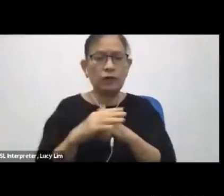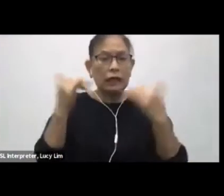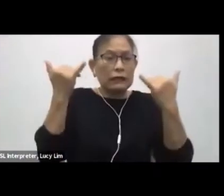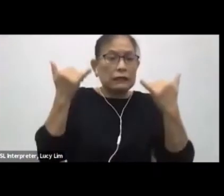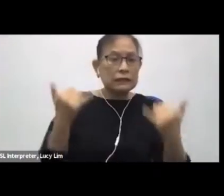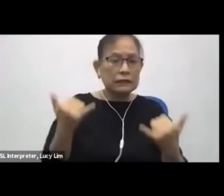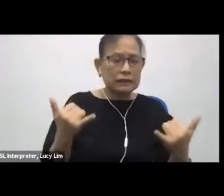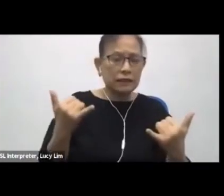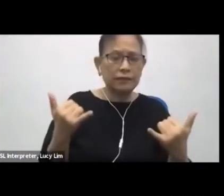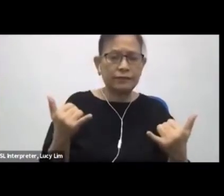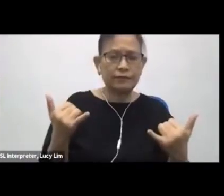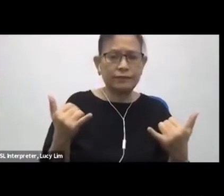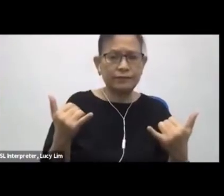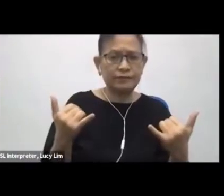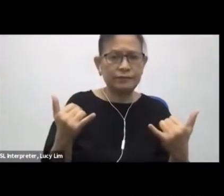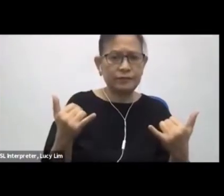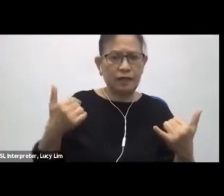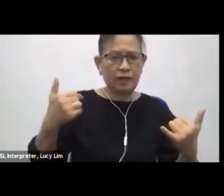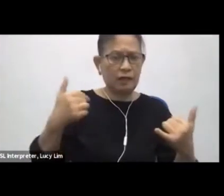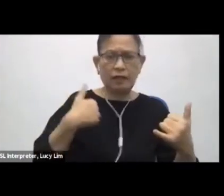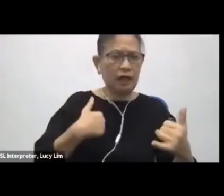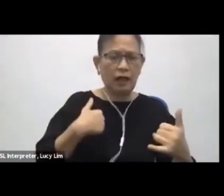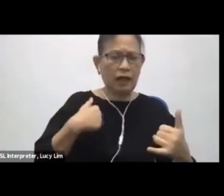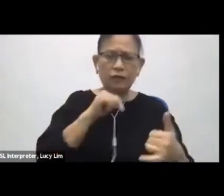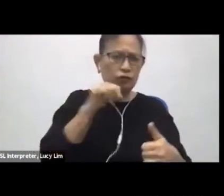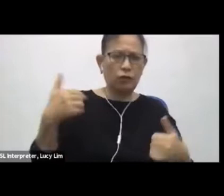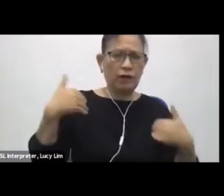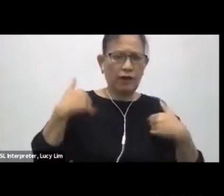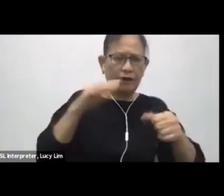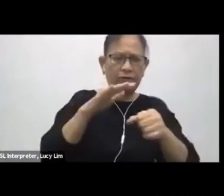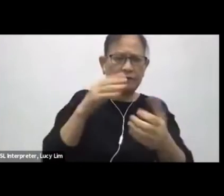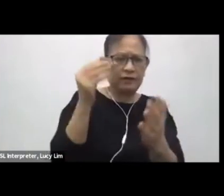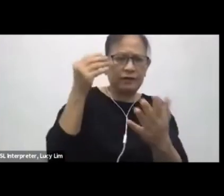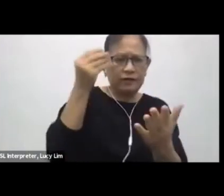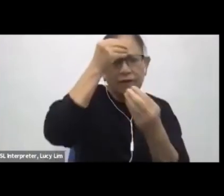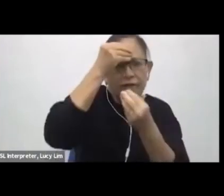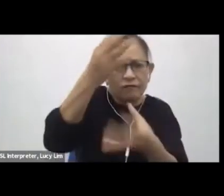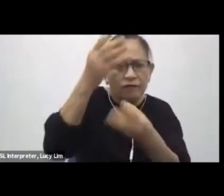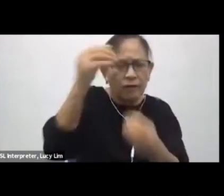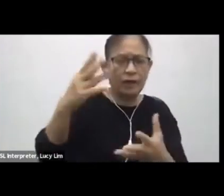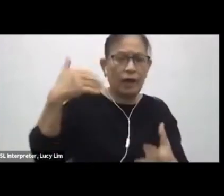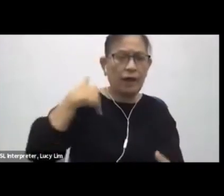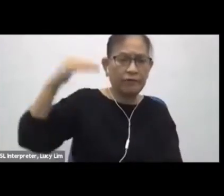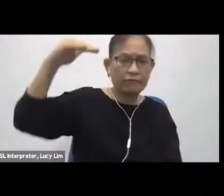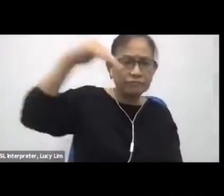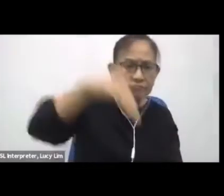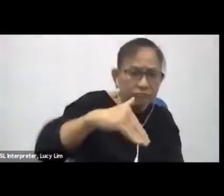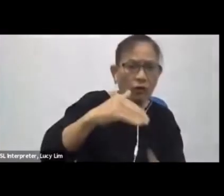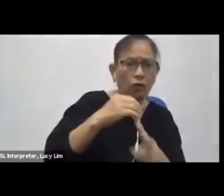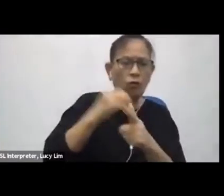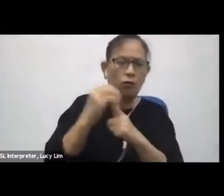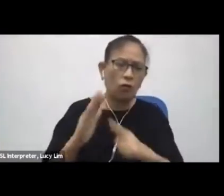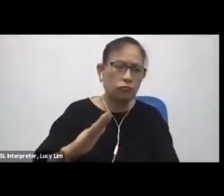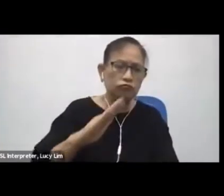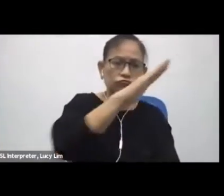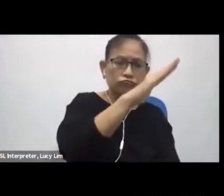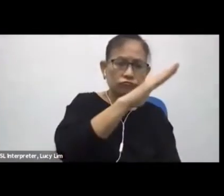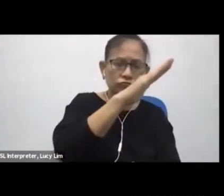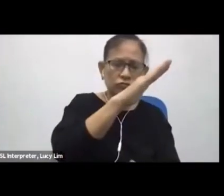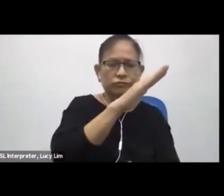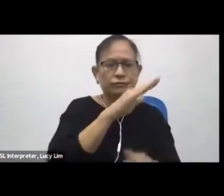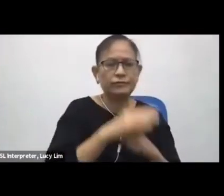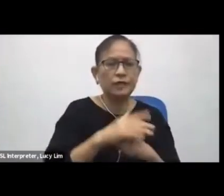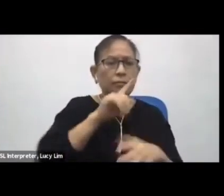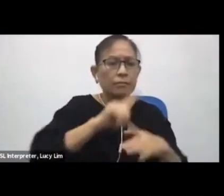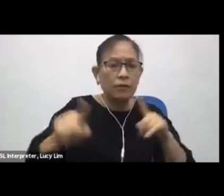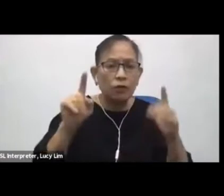where I sit, have the information to show statistically that this has been the increase or decrease on GBV prevalence. What we have seen